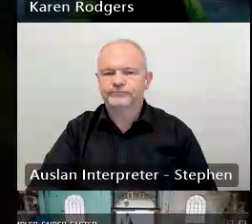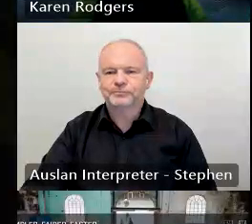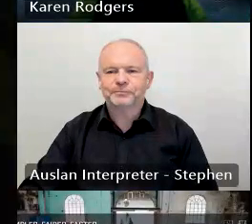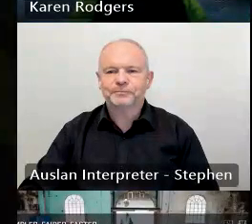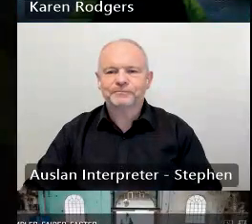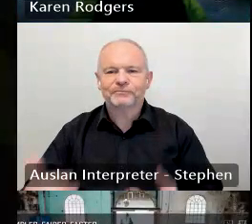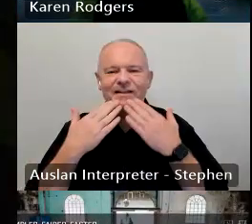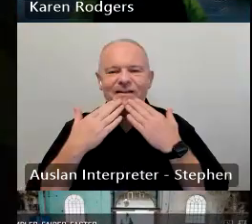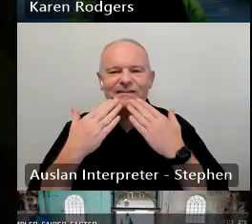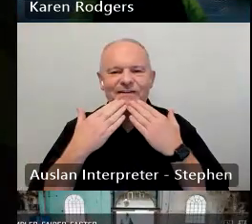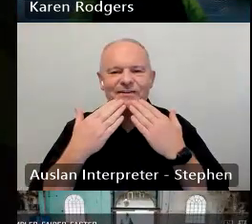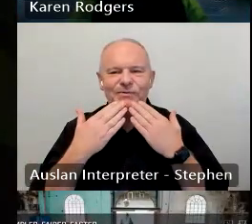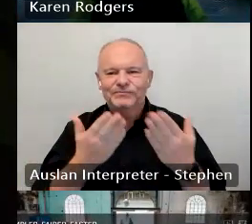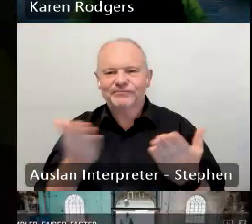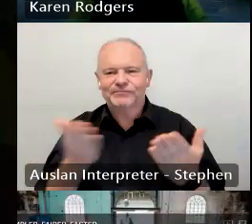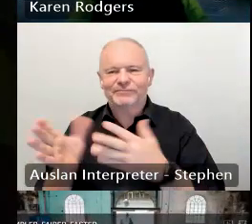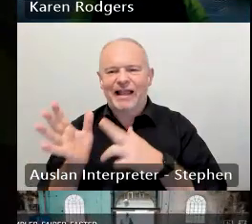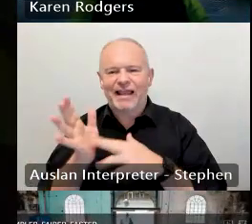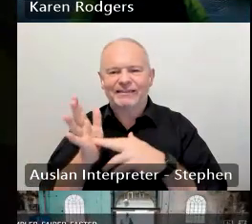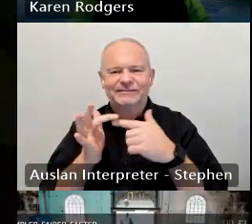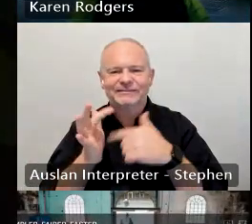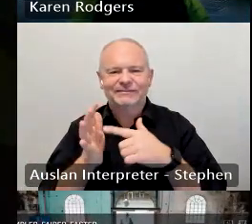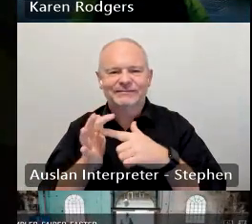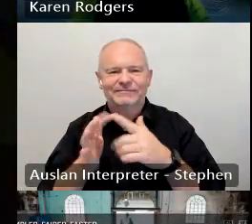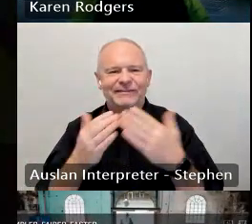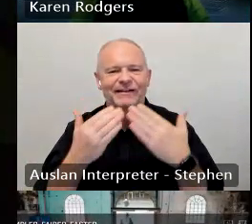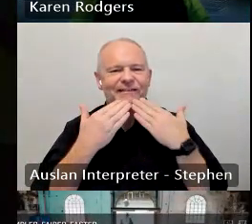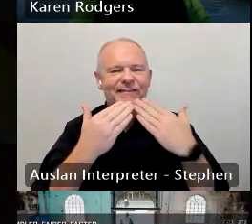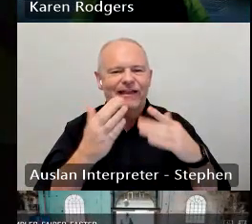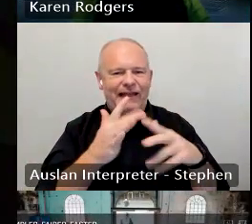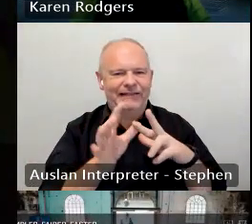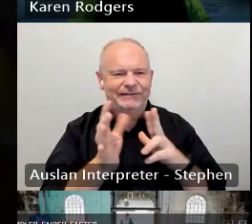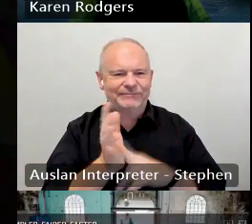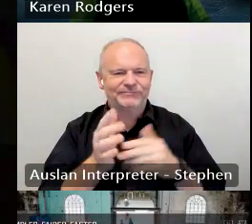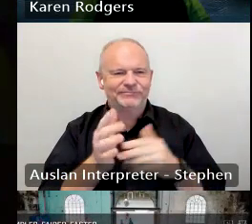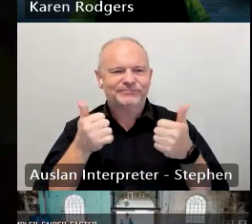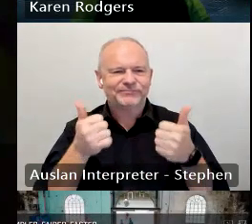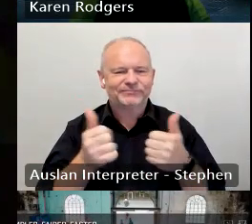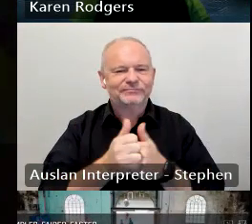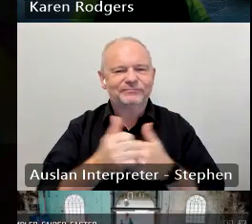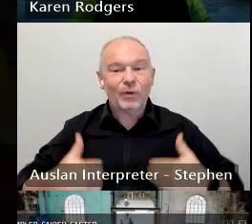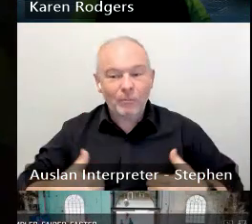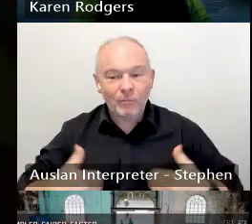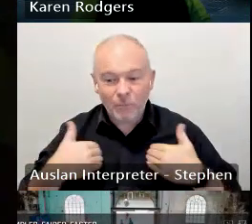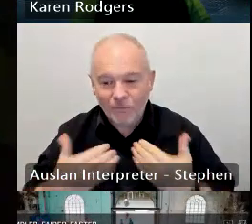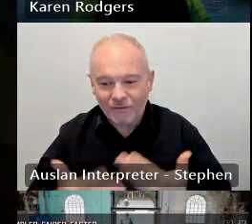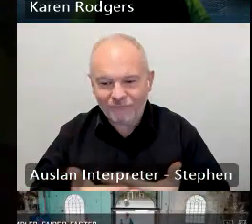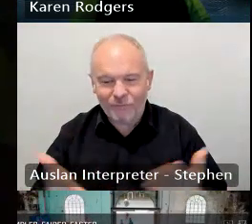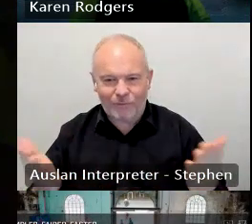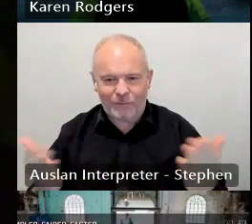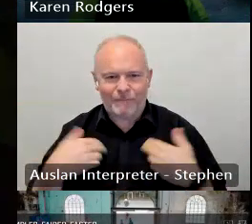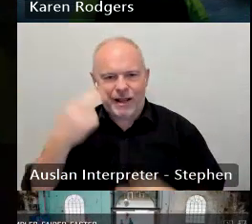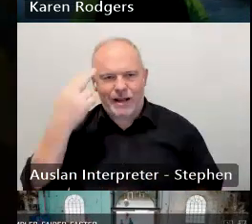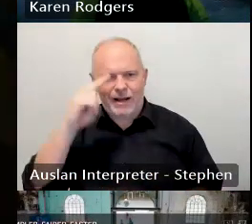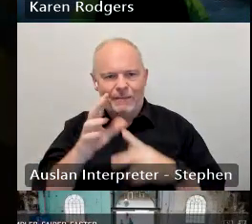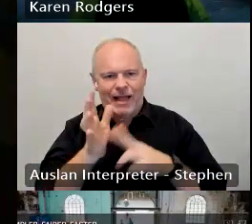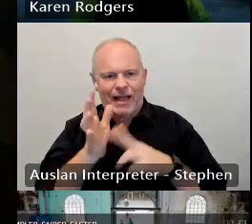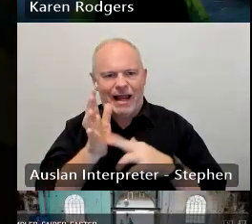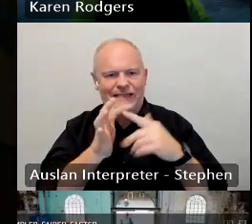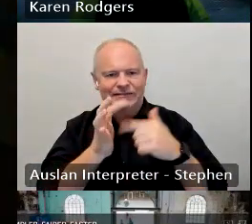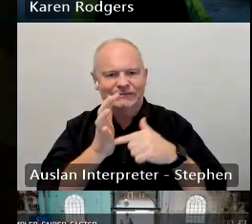Over to you, Annette. Great. Thank you, Ian. Good morning, everyone. My name is Annette